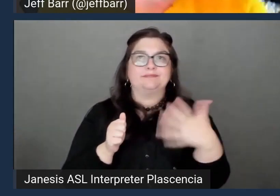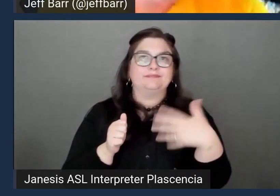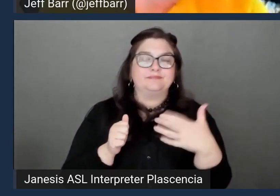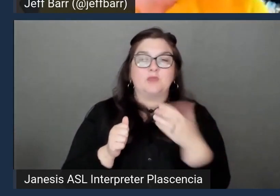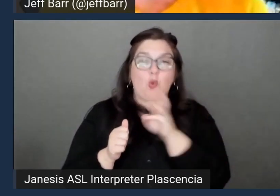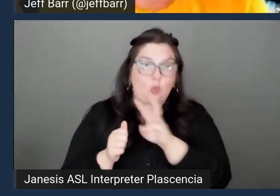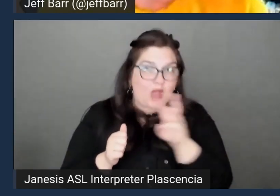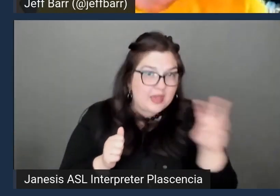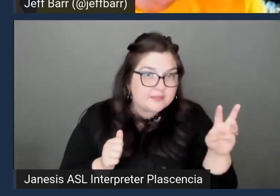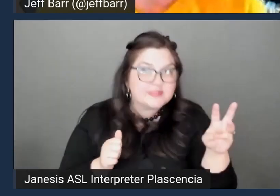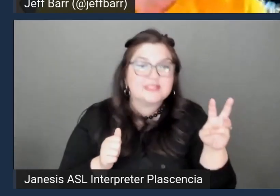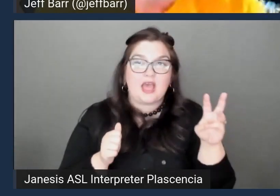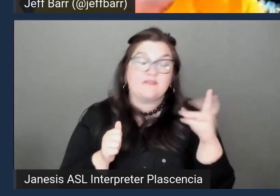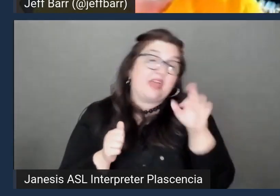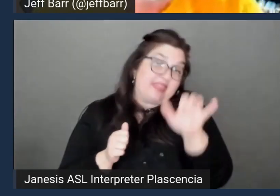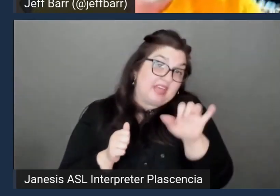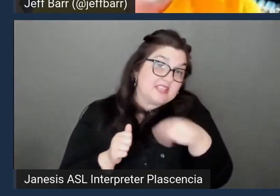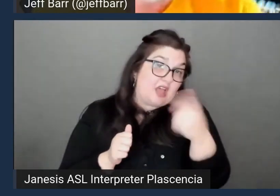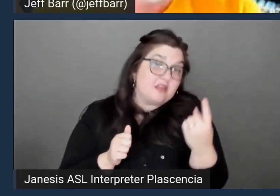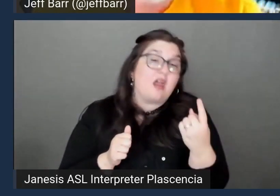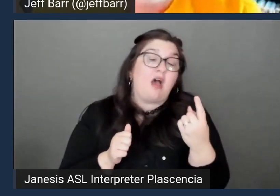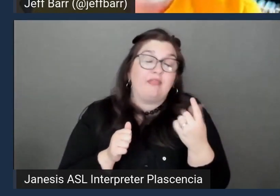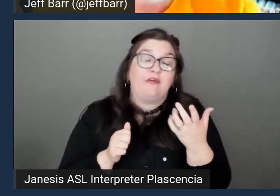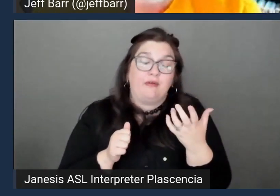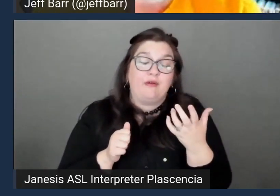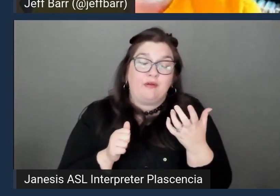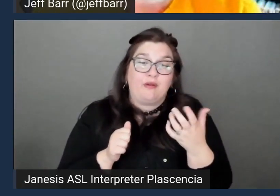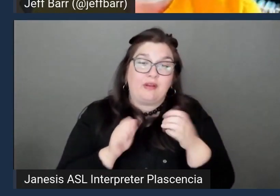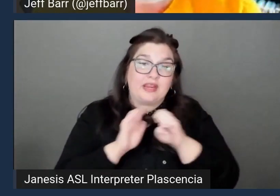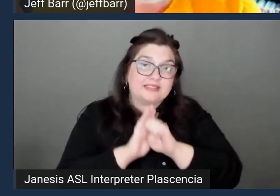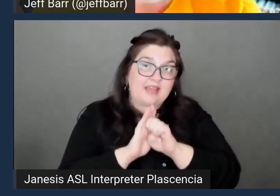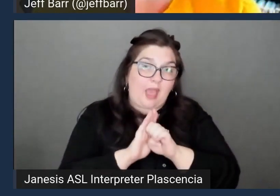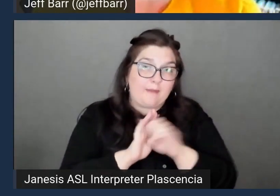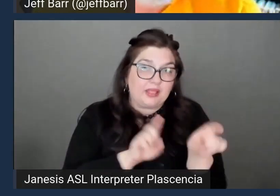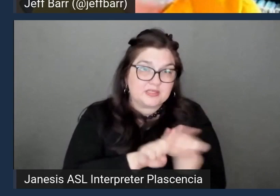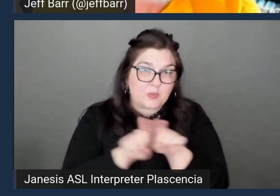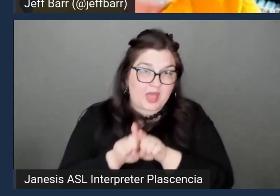website, that's another example of a kind of data set that you can put in there.